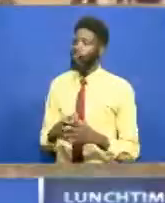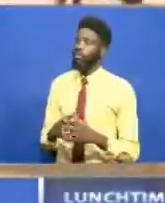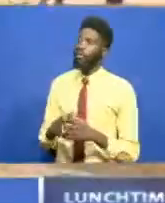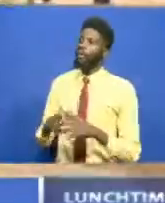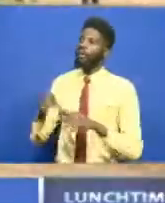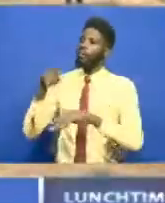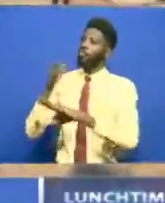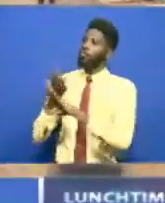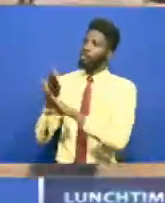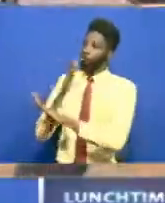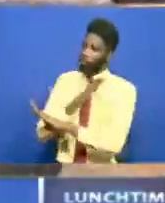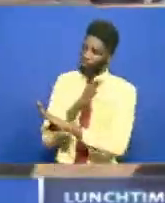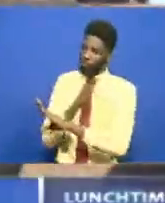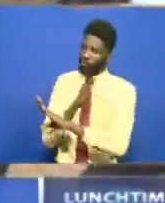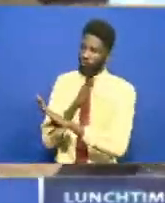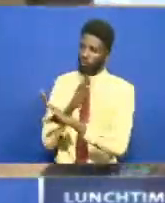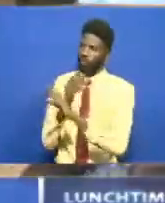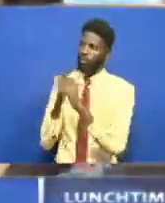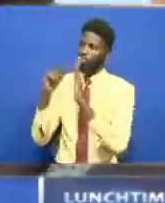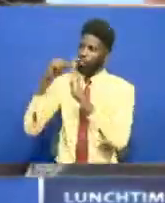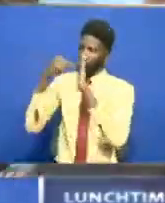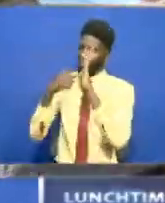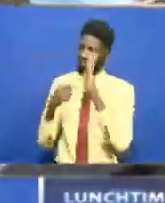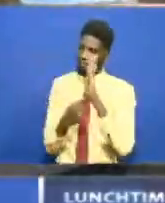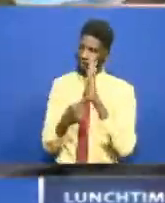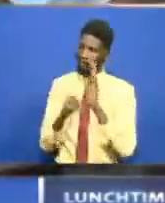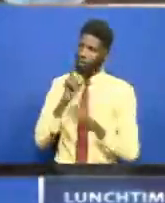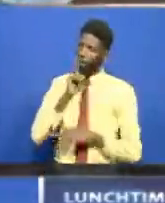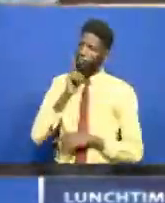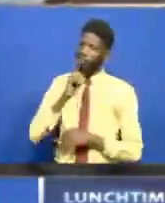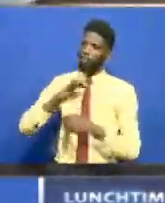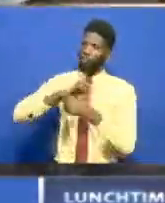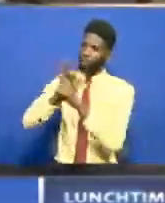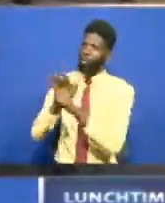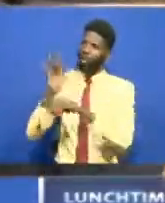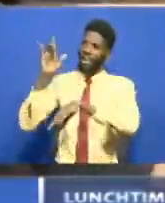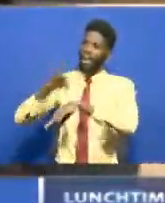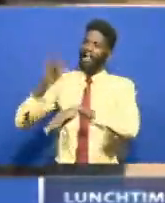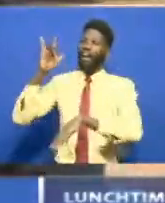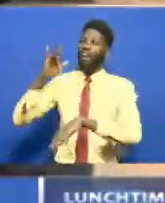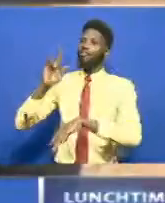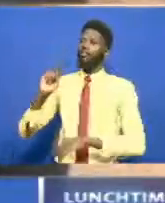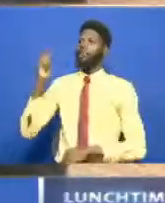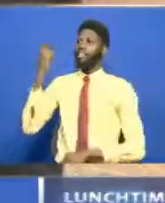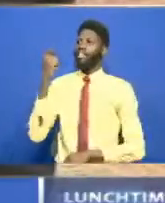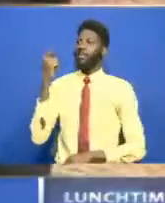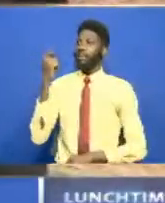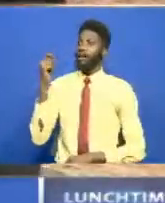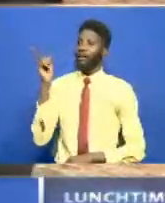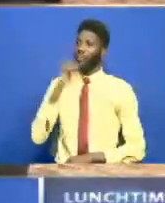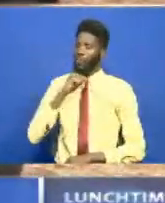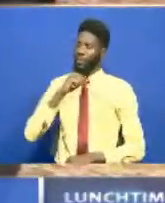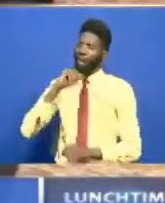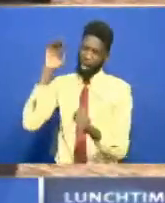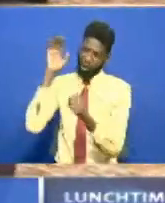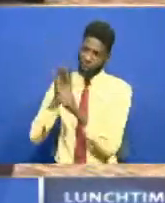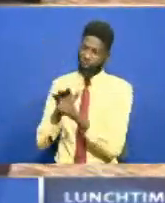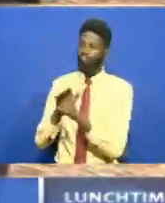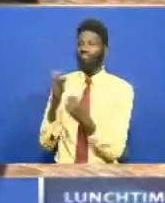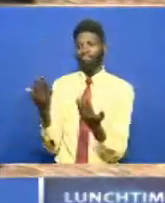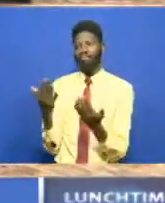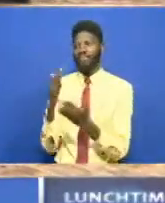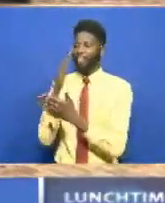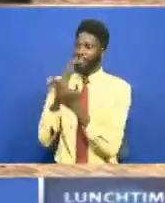We saw earlier on, they highlighted that the COVID-19 has affected this country in such a tremendous way. What are some